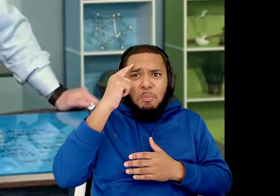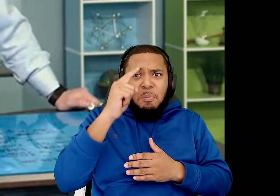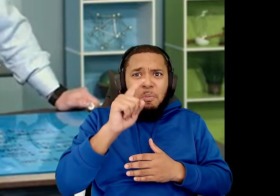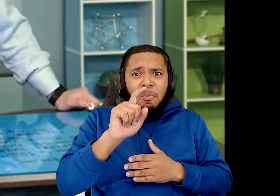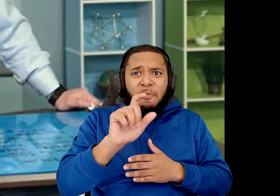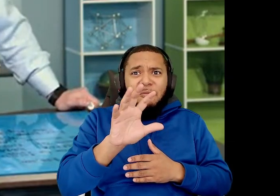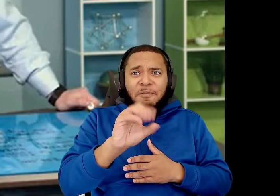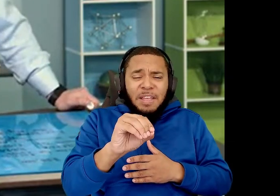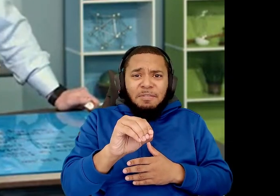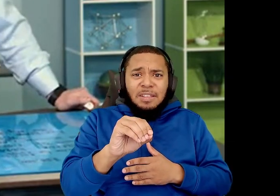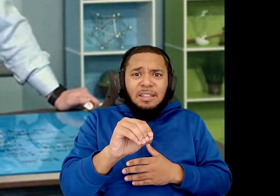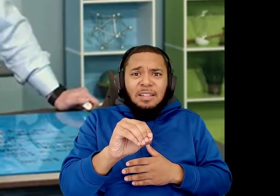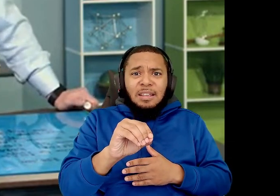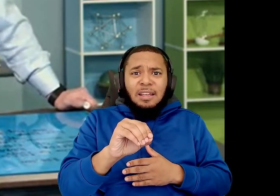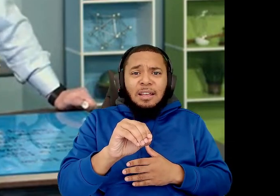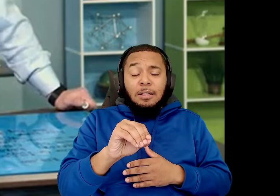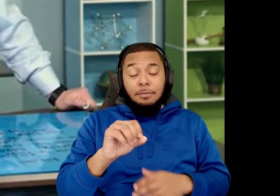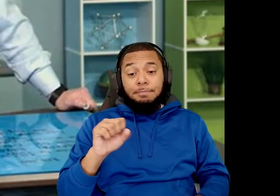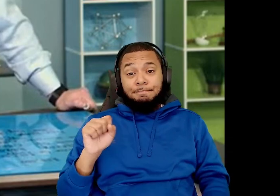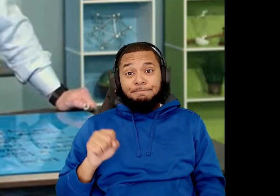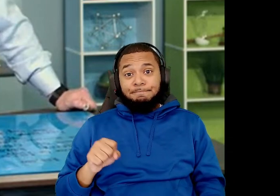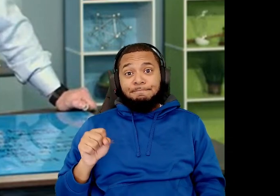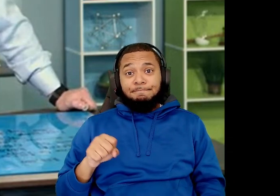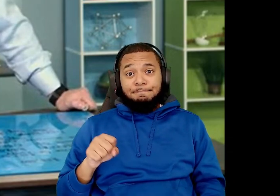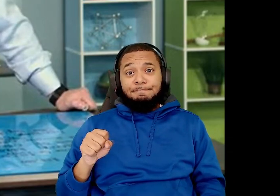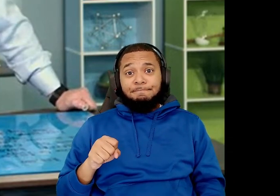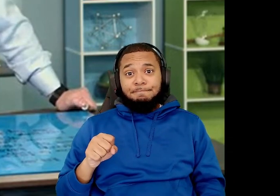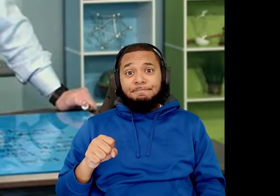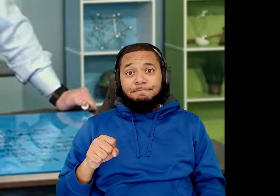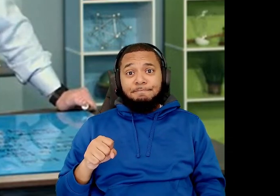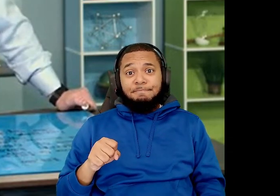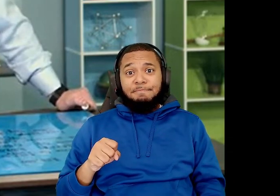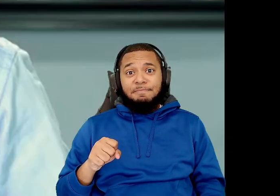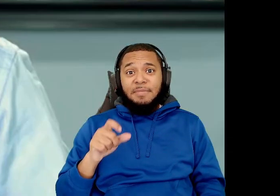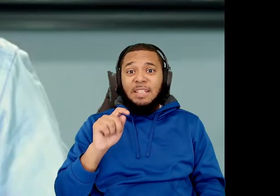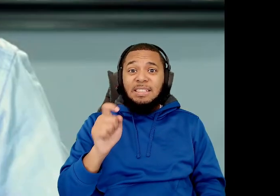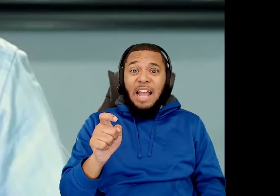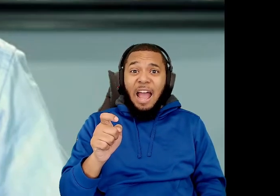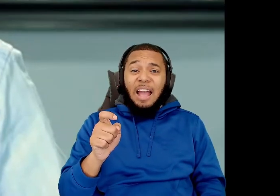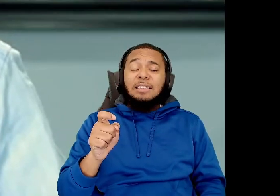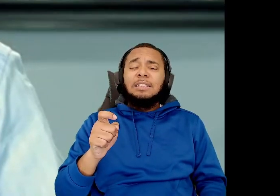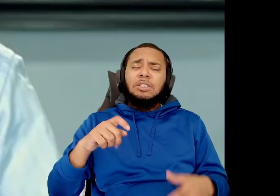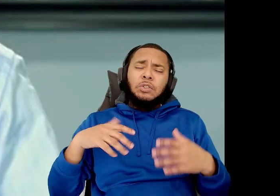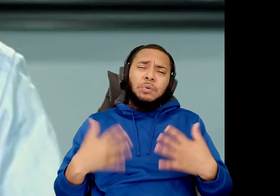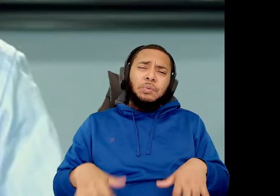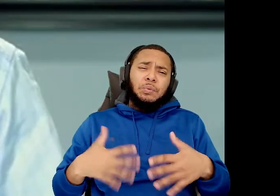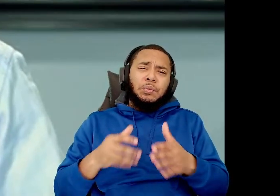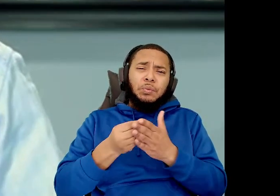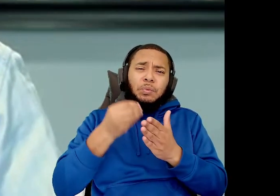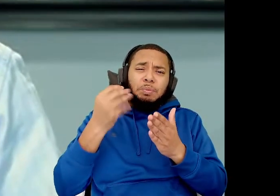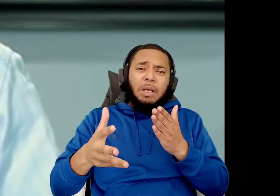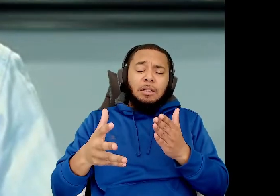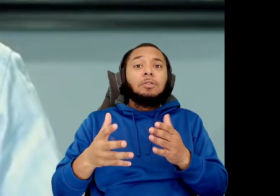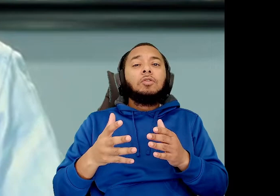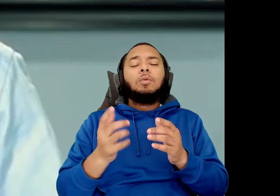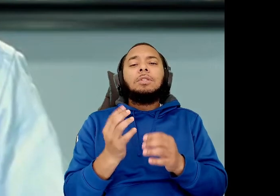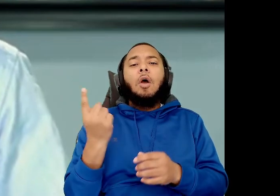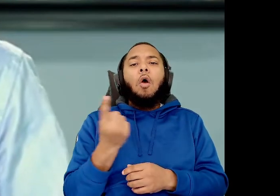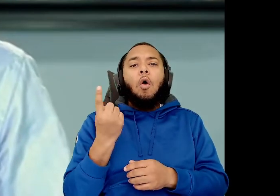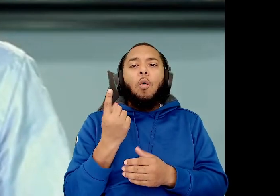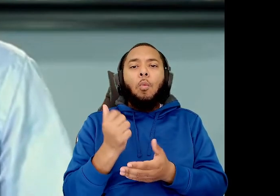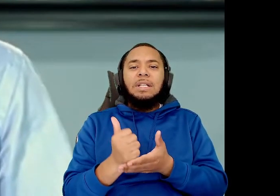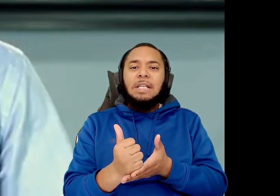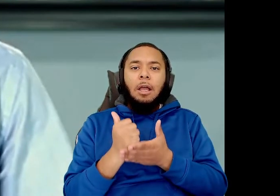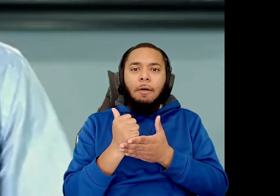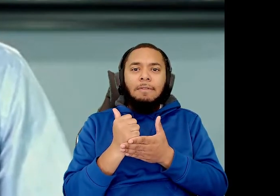$38,305.50? Yeah. Taxes are a doozy. So it's always helpful to